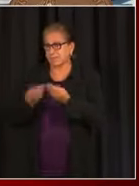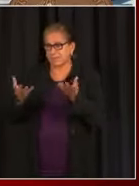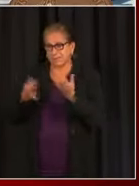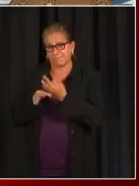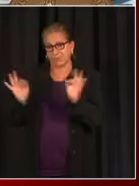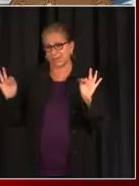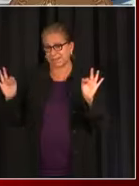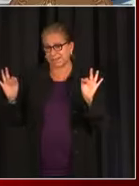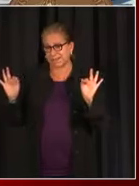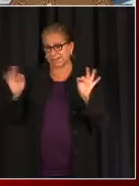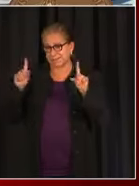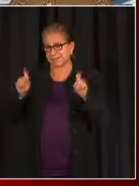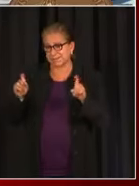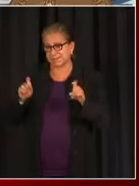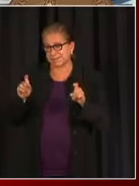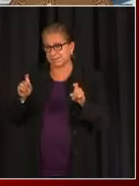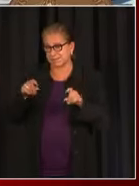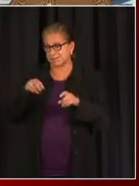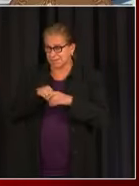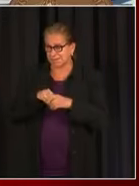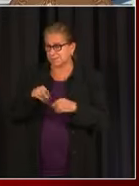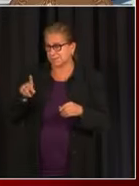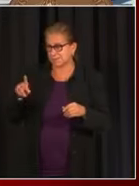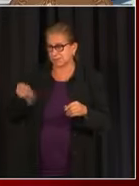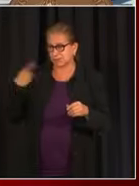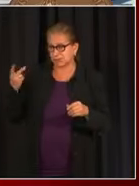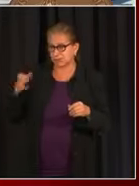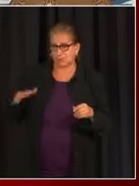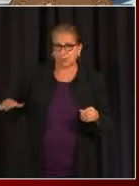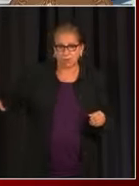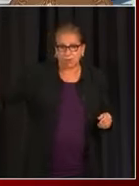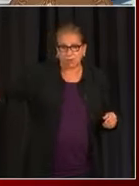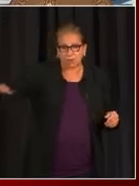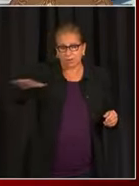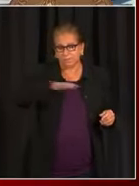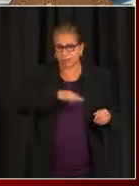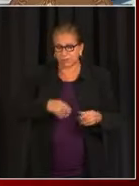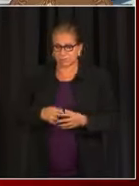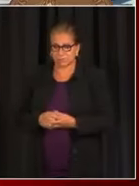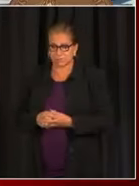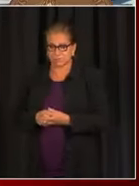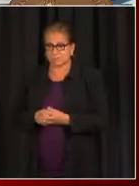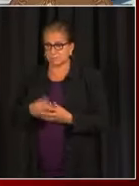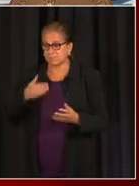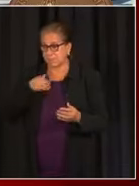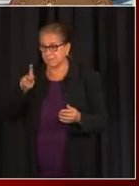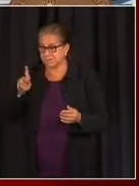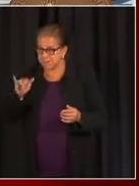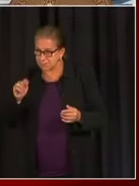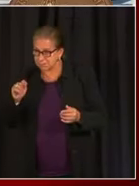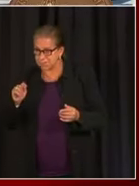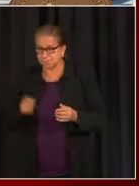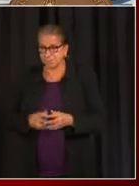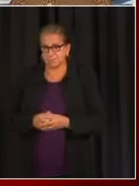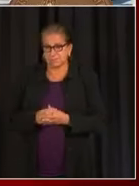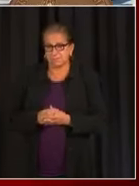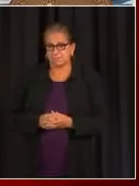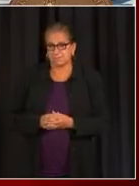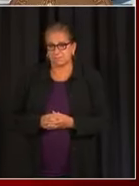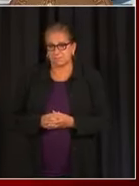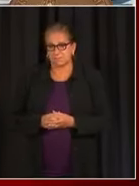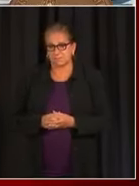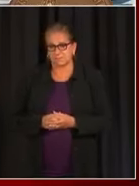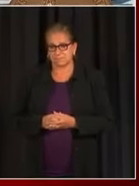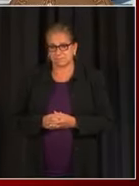testing throughout the District of Columbia, as well as the Test Yourself kits. So we continue to have